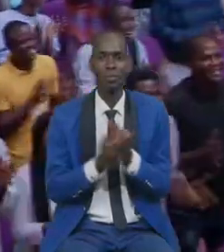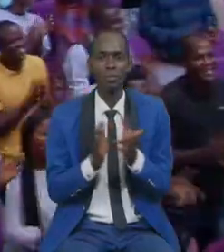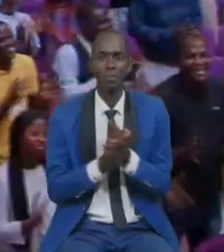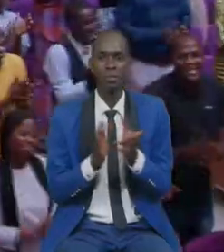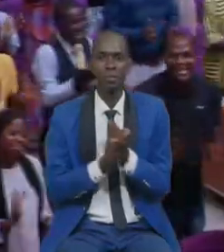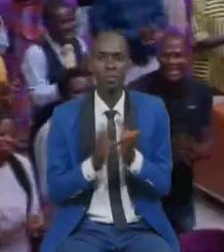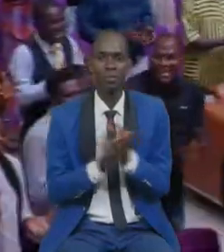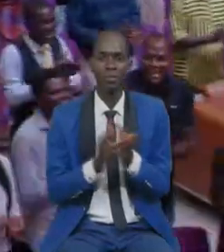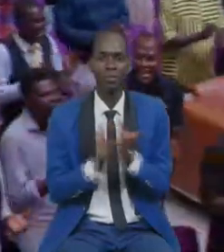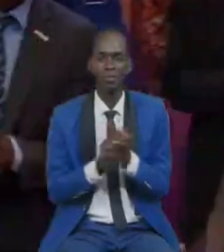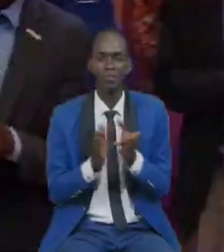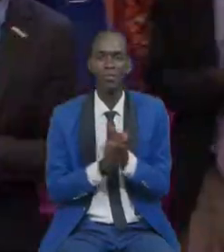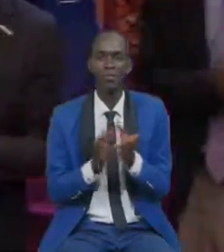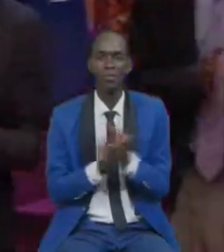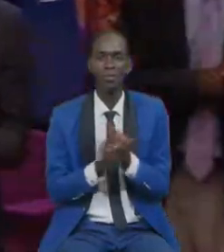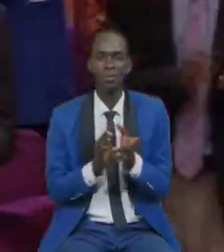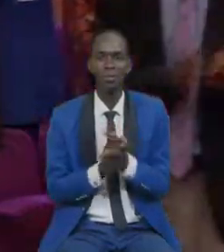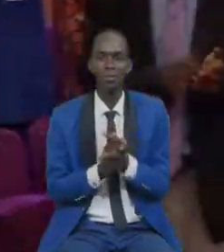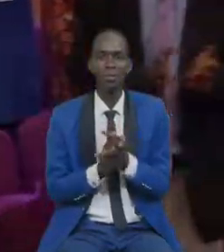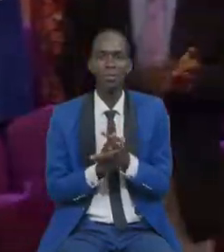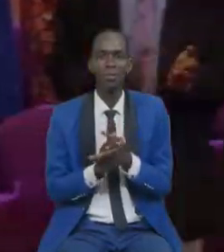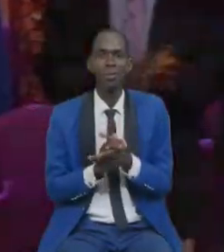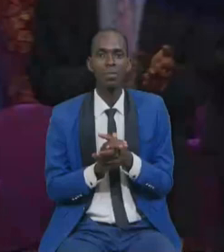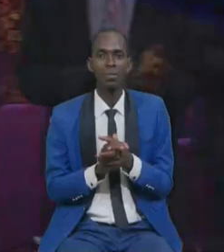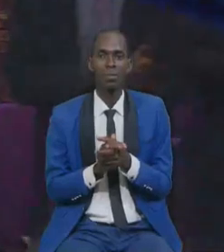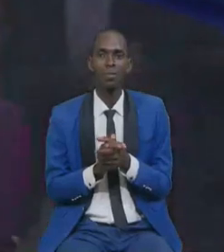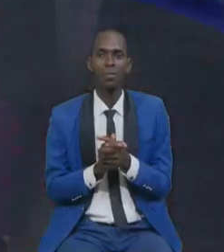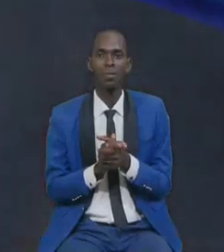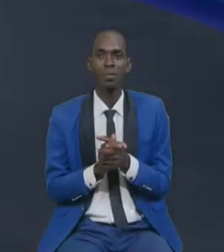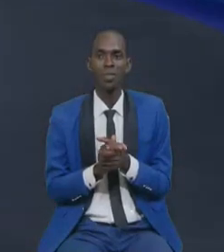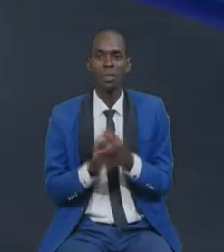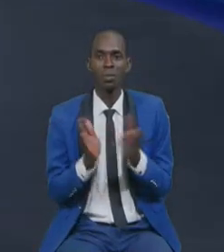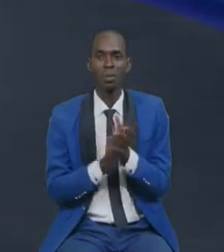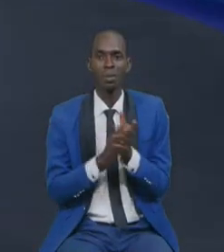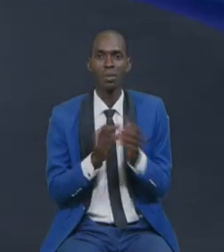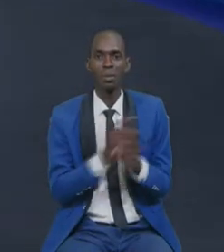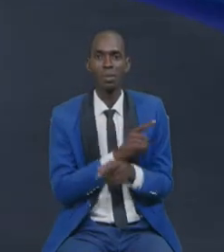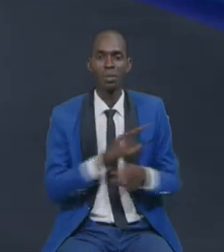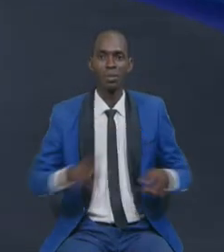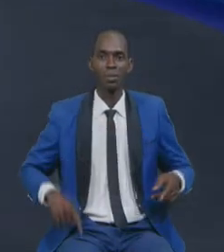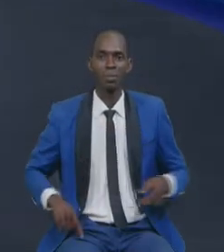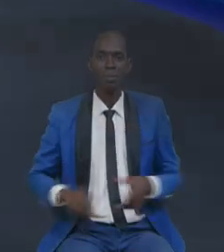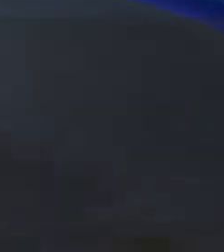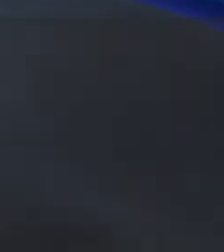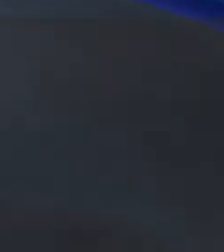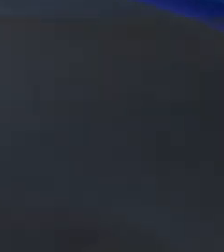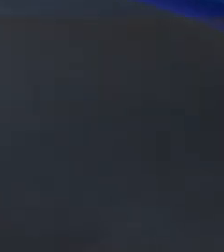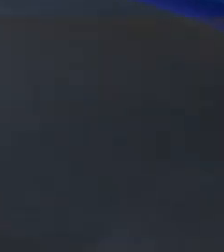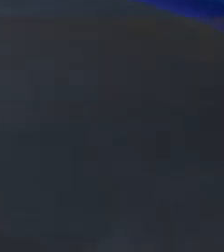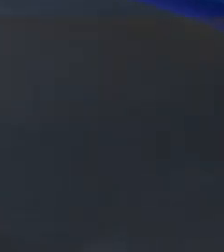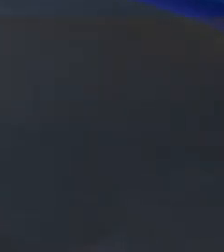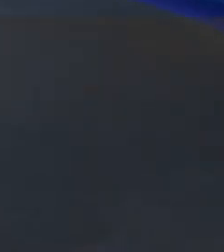clap, clap, clap, clap, clap, clap. Thank you, Pastor. Clap, praise clap, the clap, Lord. Clap, clap. We thank the Lord for